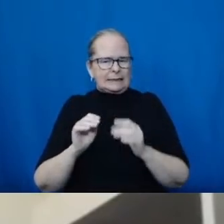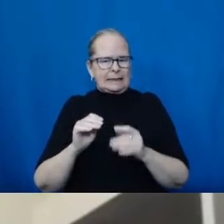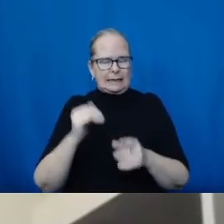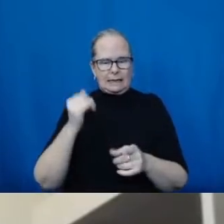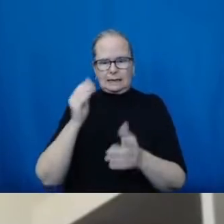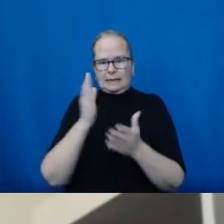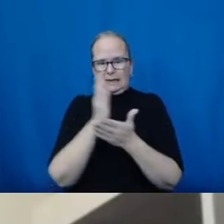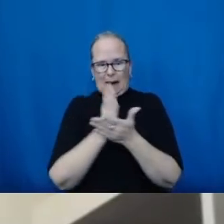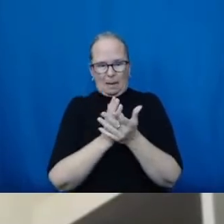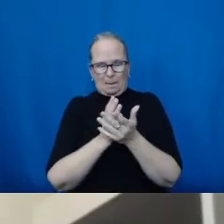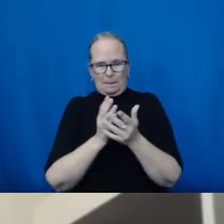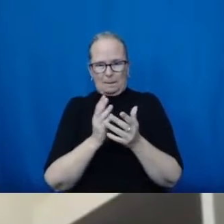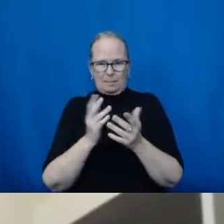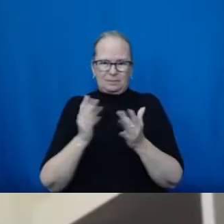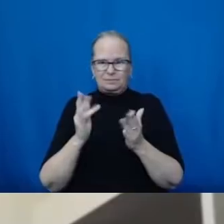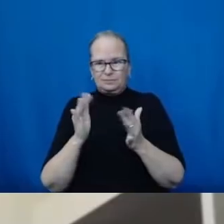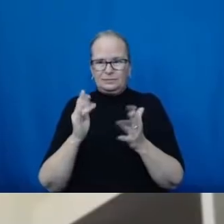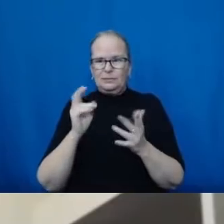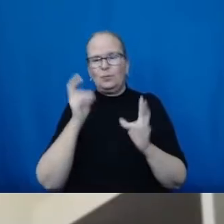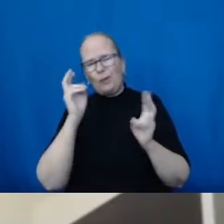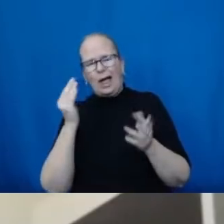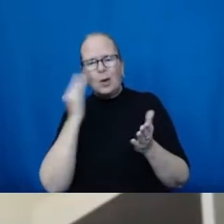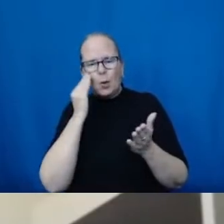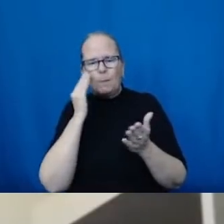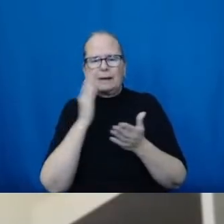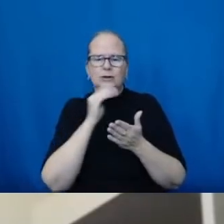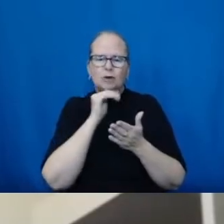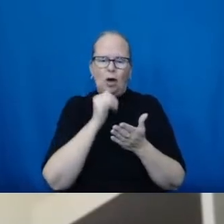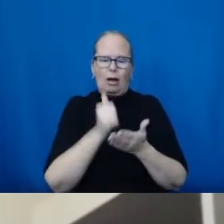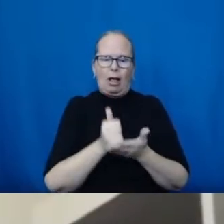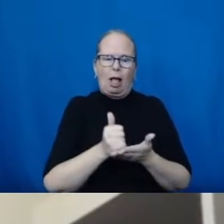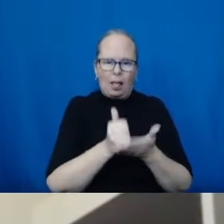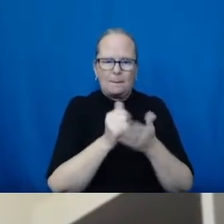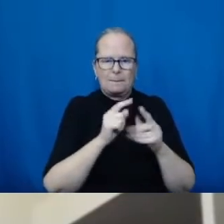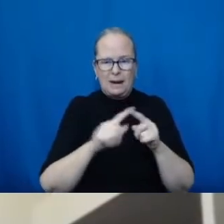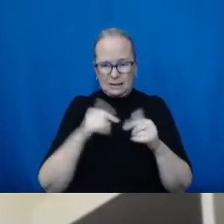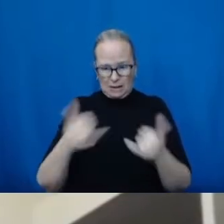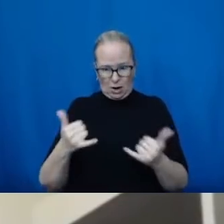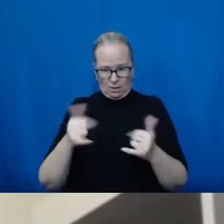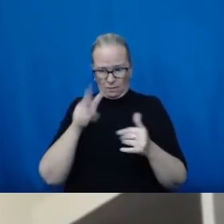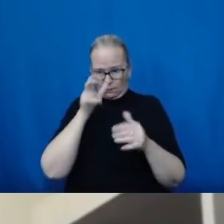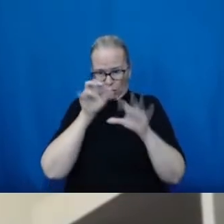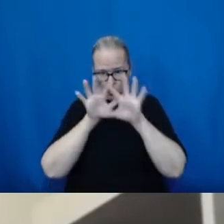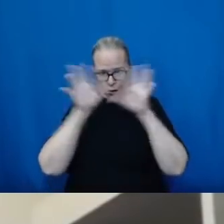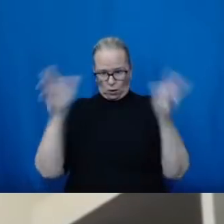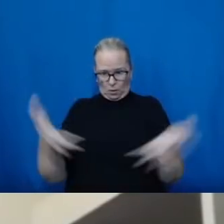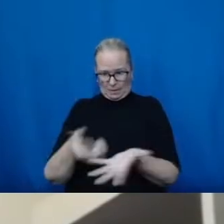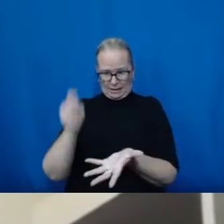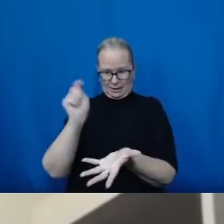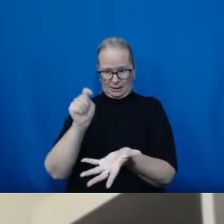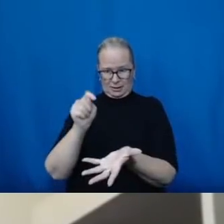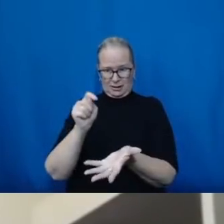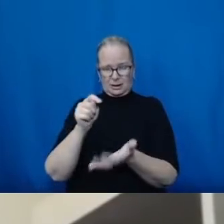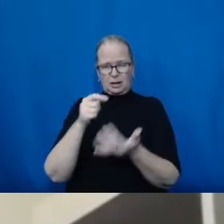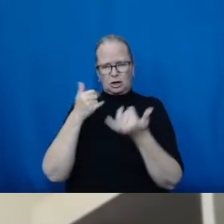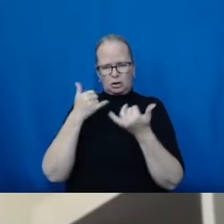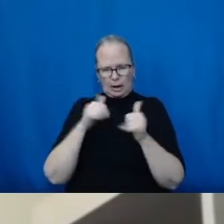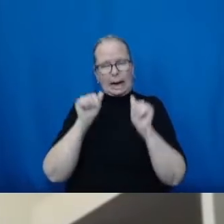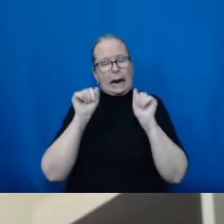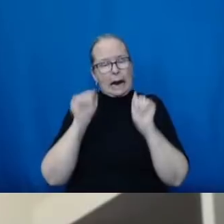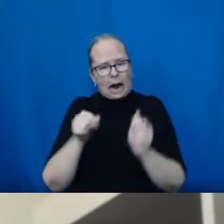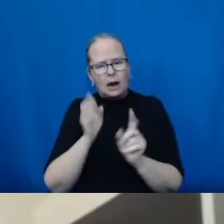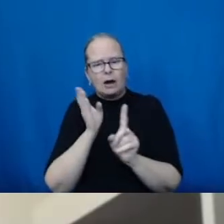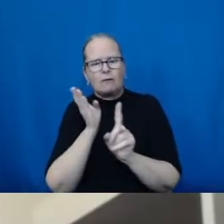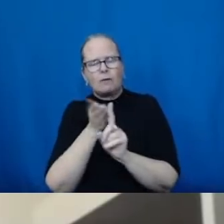still people out there who can be reached. One of the big ones is people who think that the vaccines were too rushed, for example. If you tell